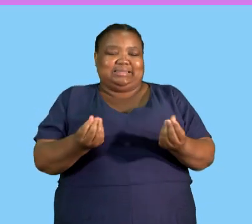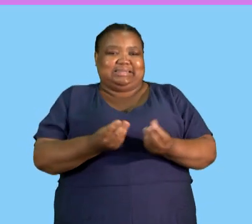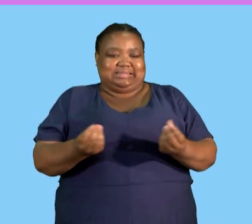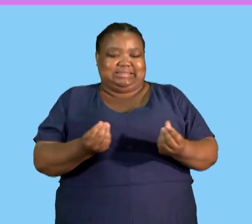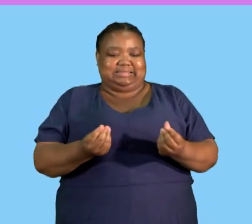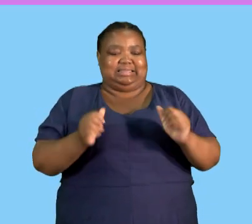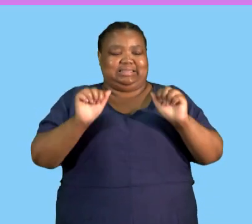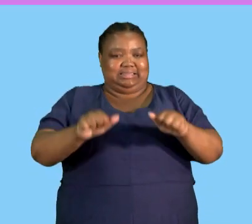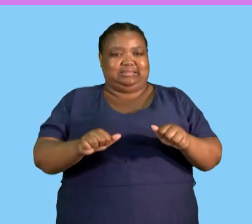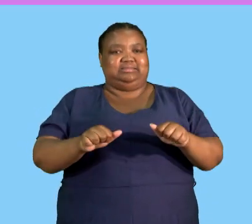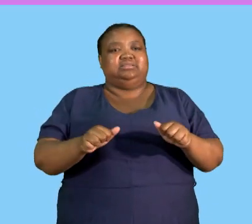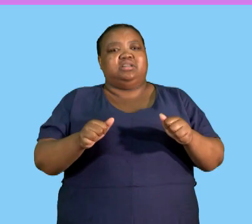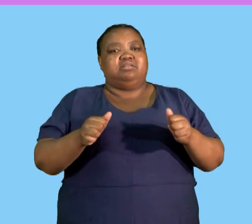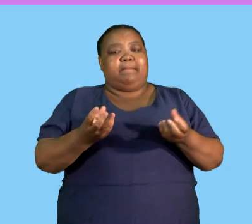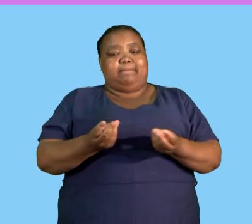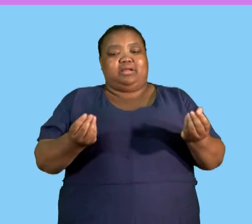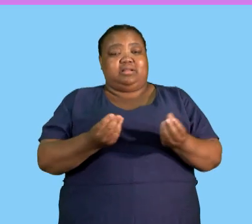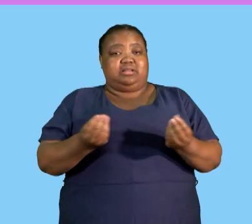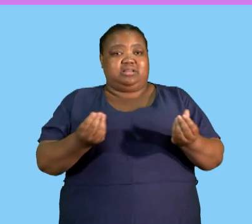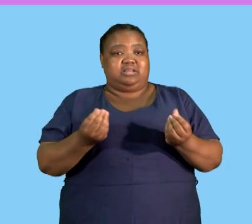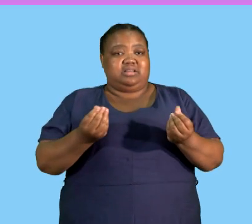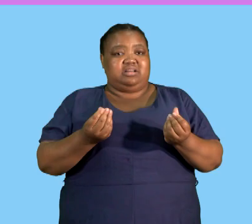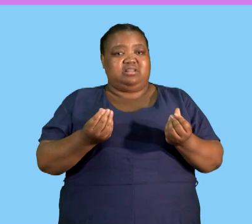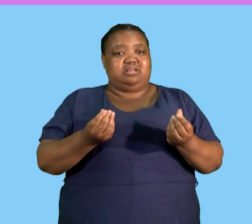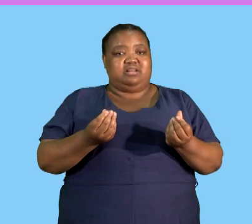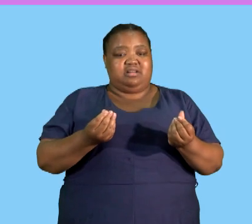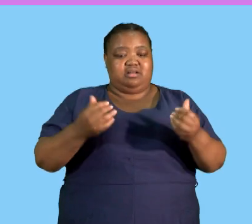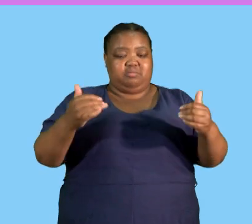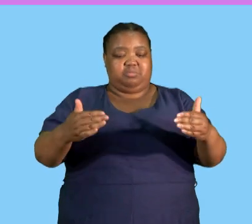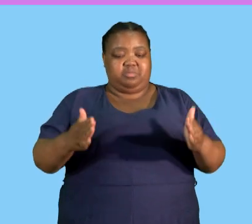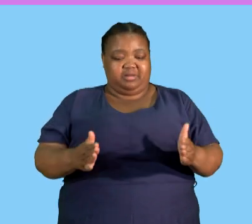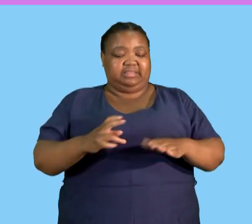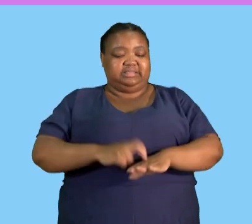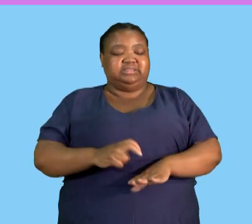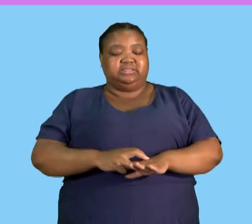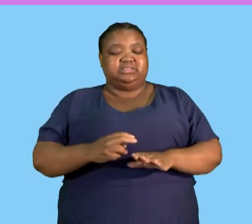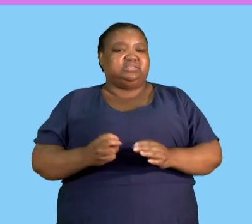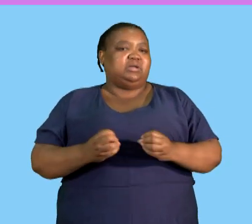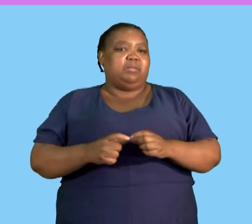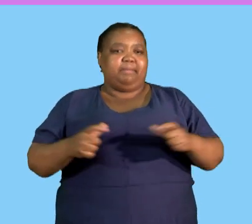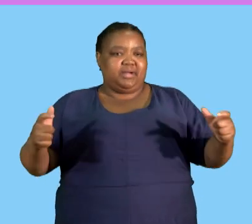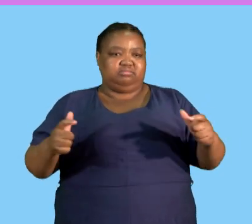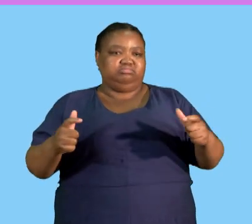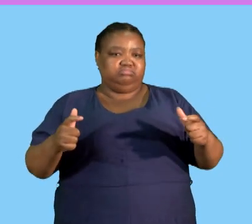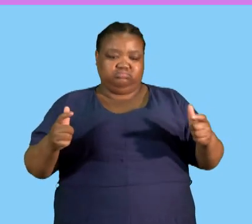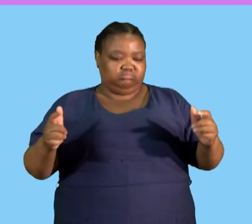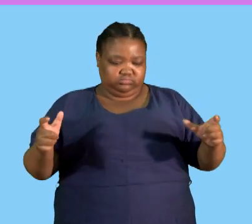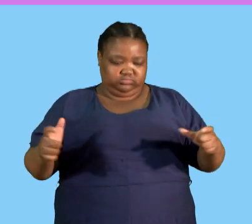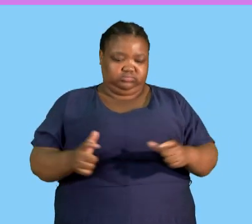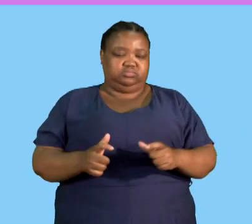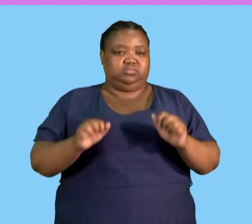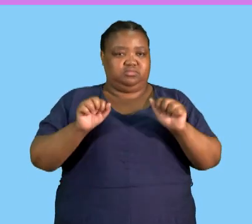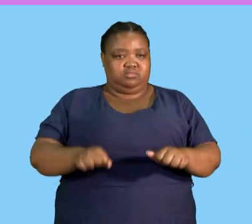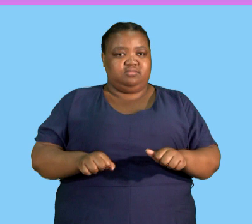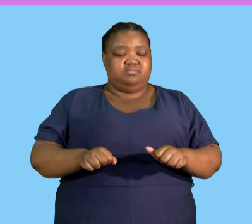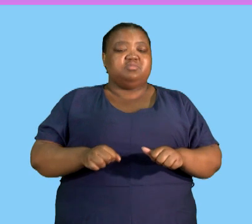of material to package the maximum number of items. Okay, so let me repeat that. We are saying that packaging